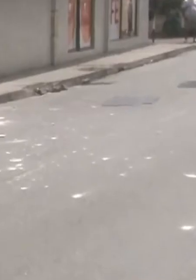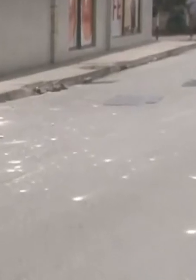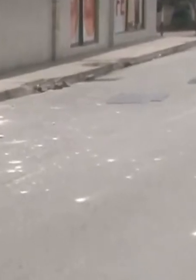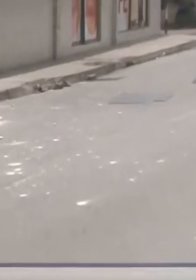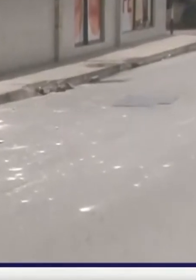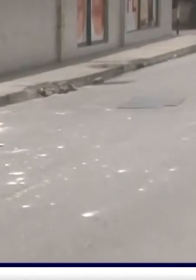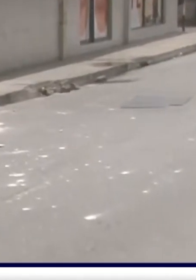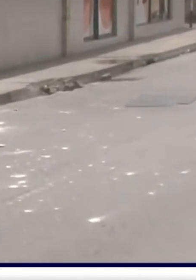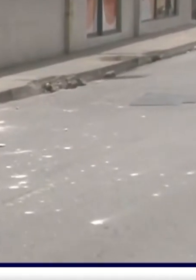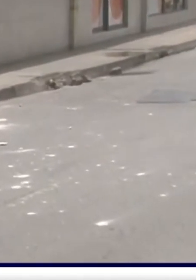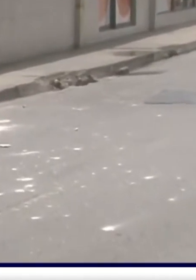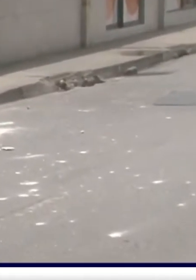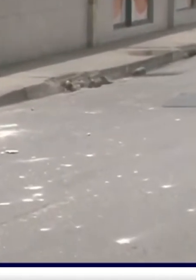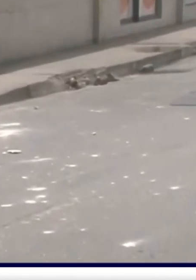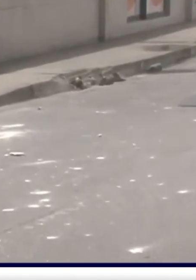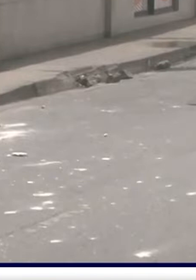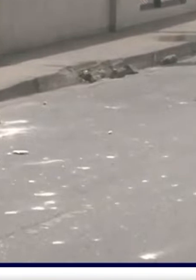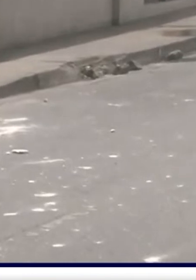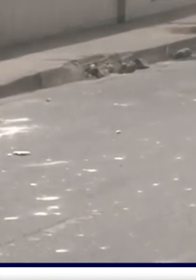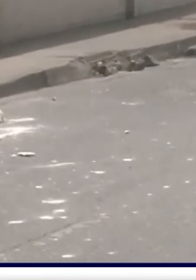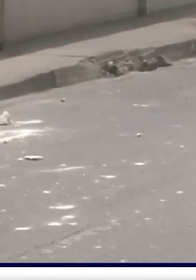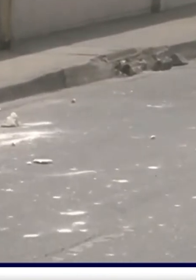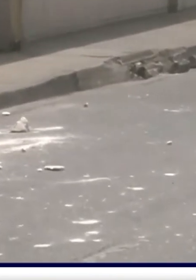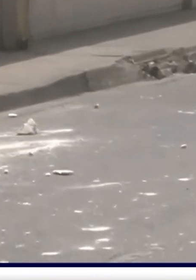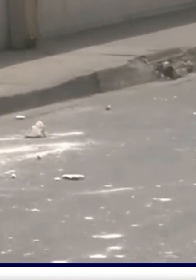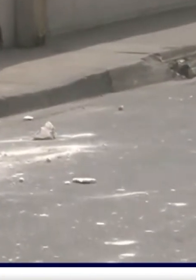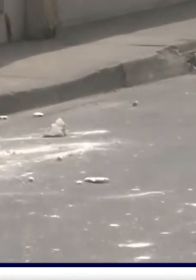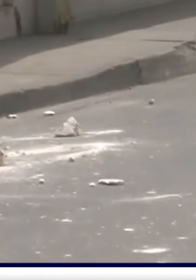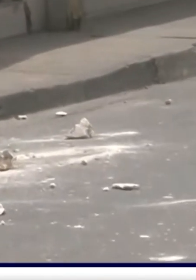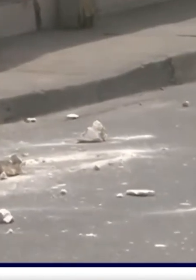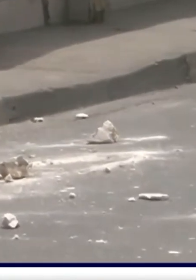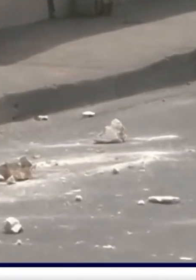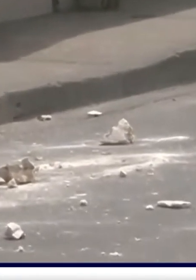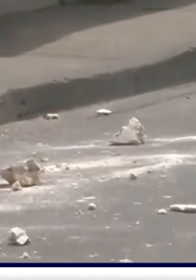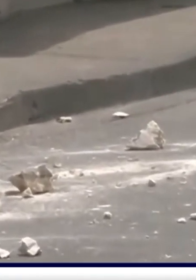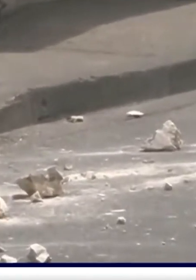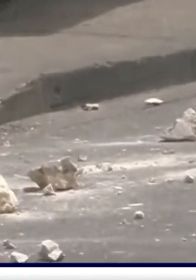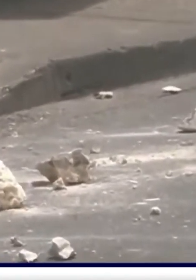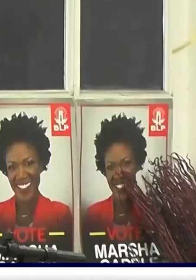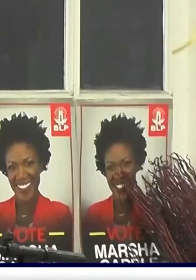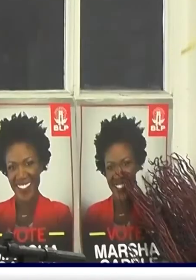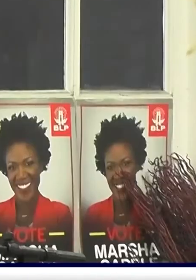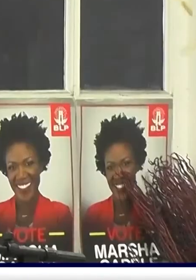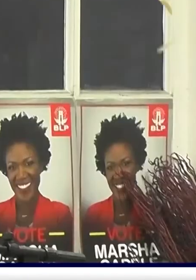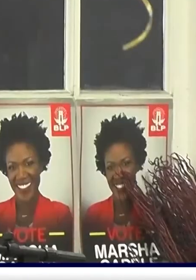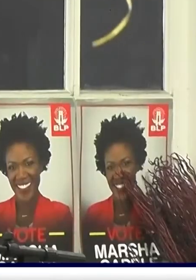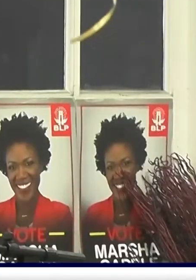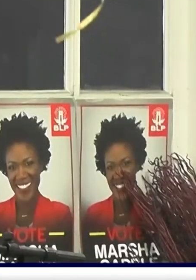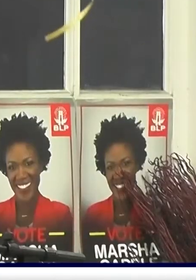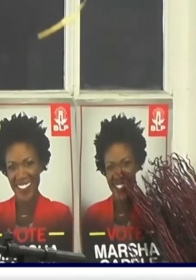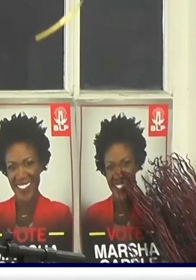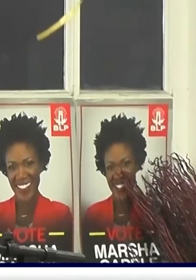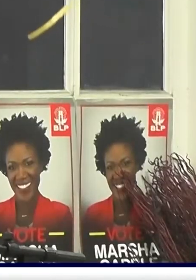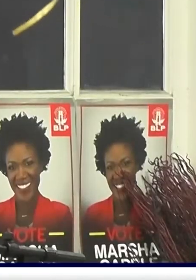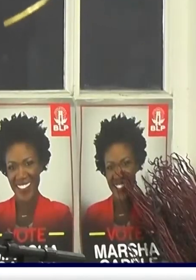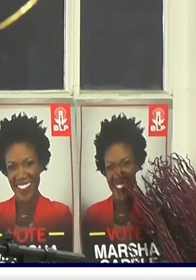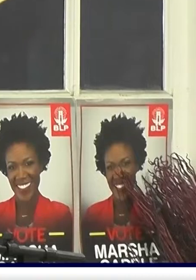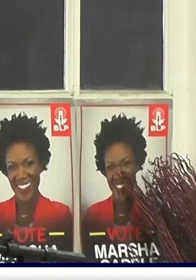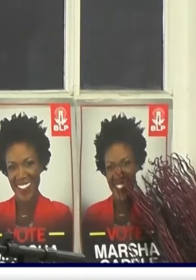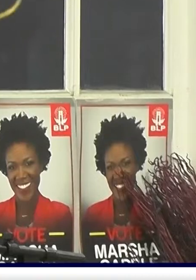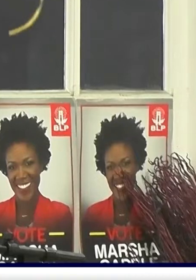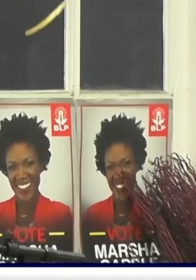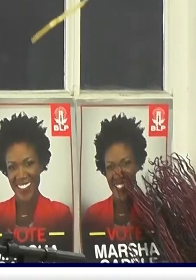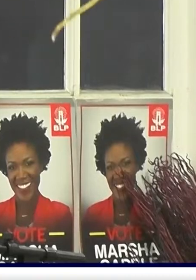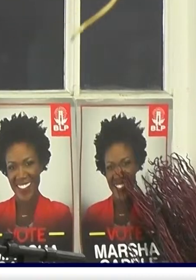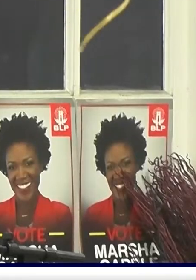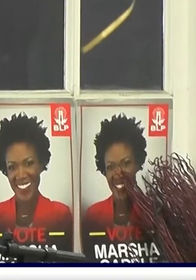A woman hospitalised after being struck by rocks falling from a building. Government outlines its strategy of attracting